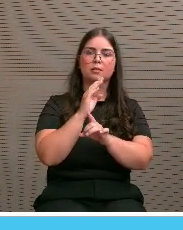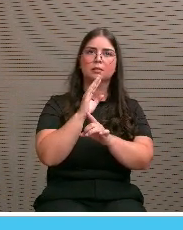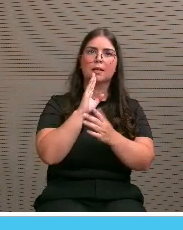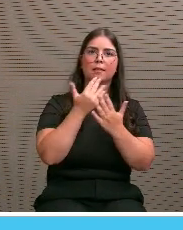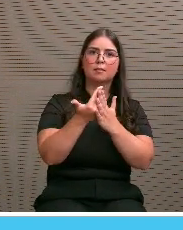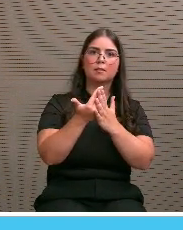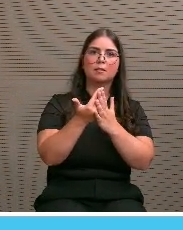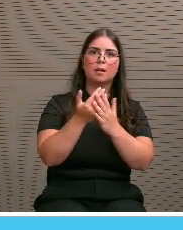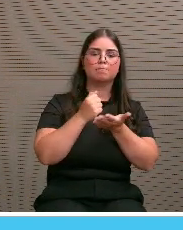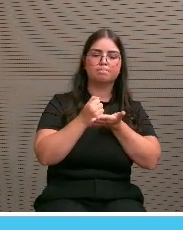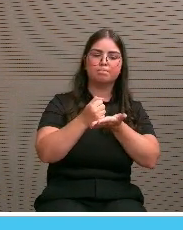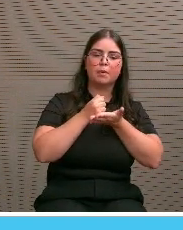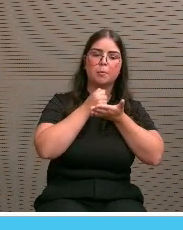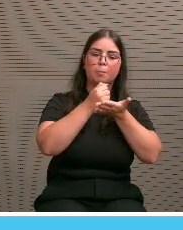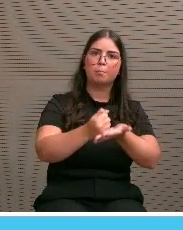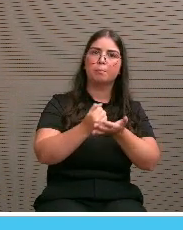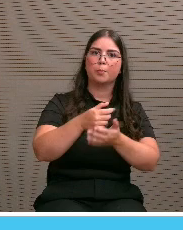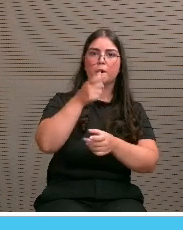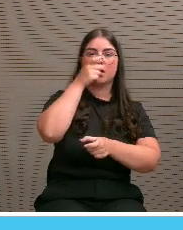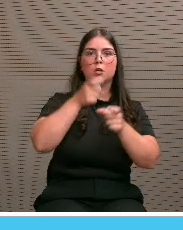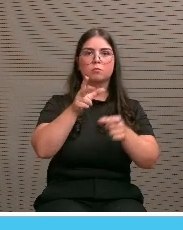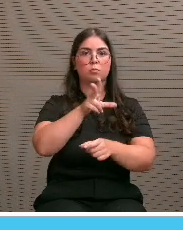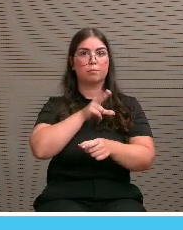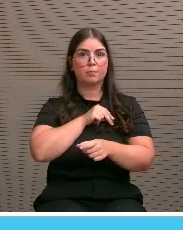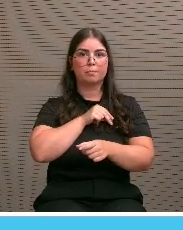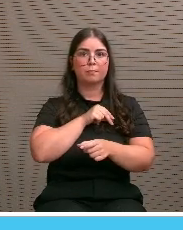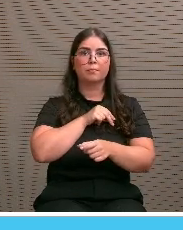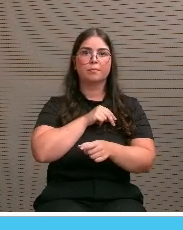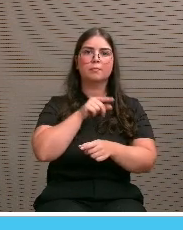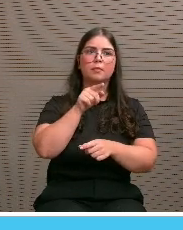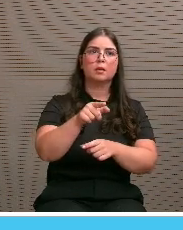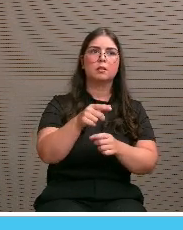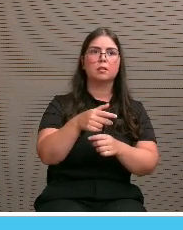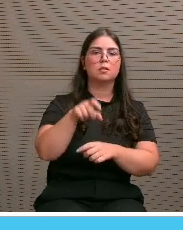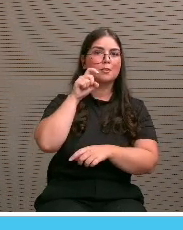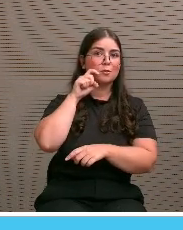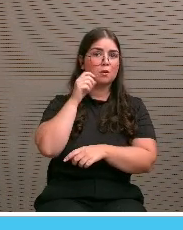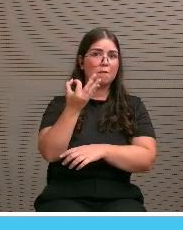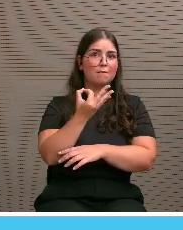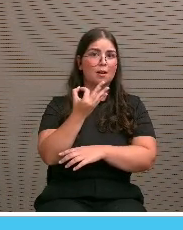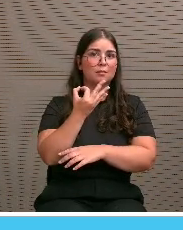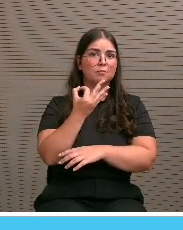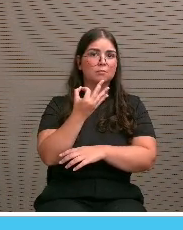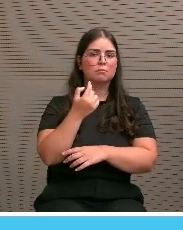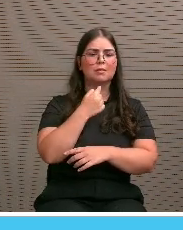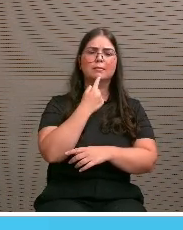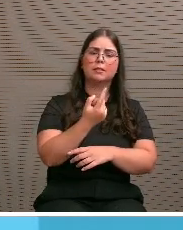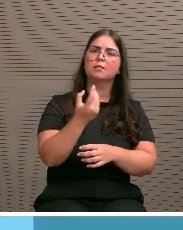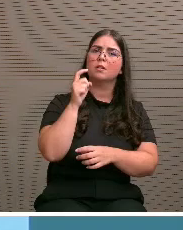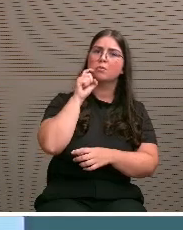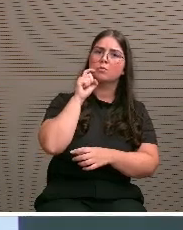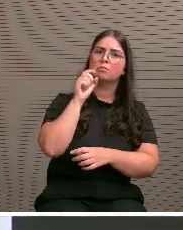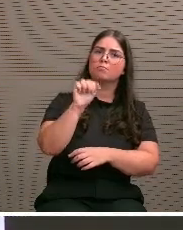safe. Privately, he admits they're safe, but he says they're being used by the companies to